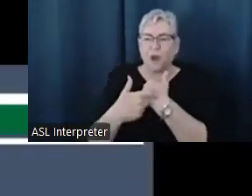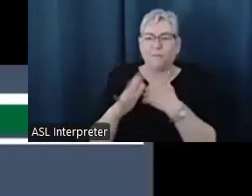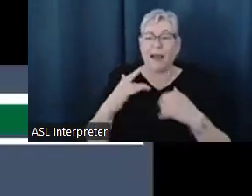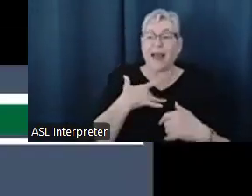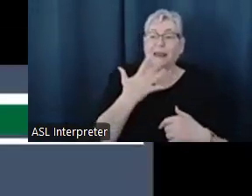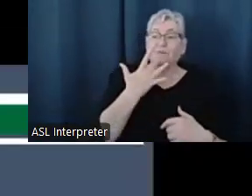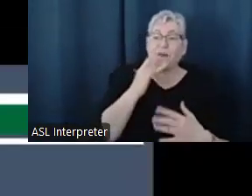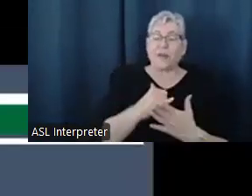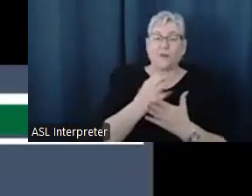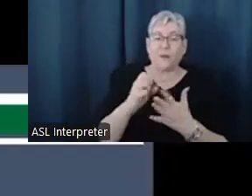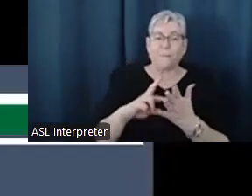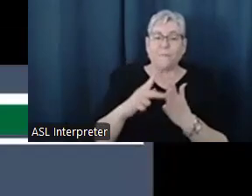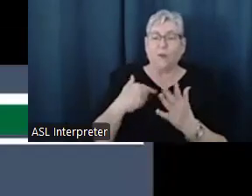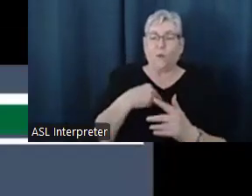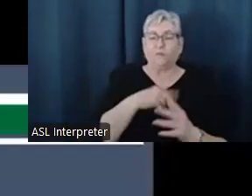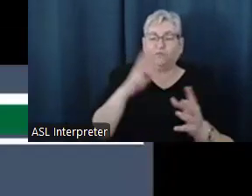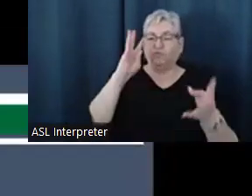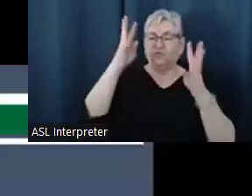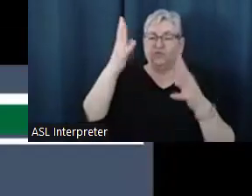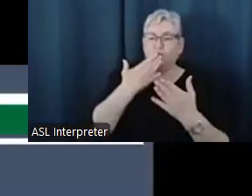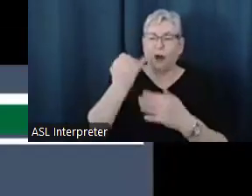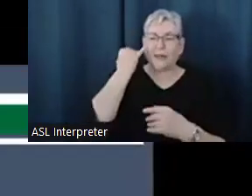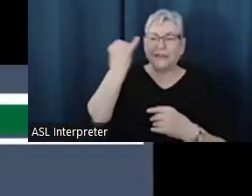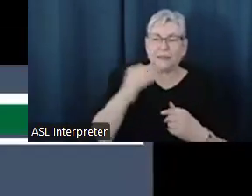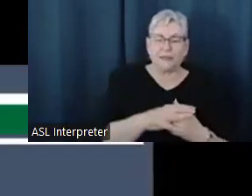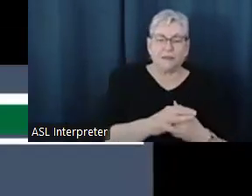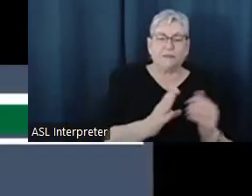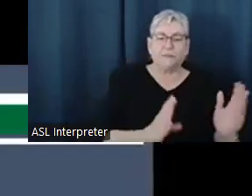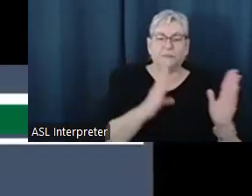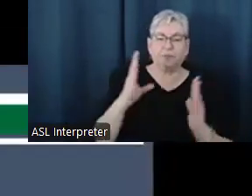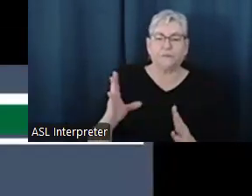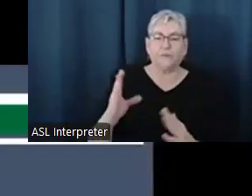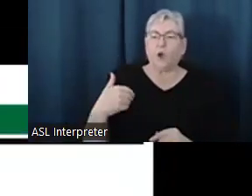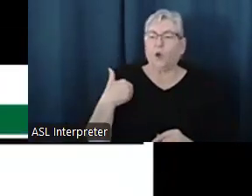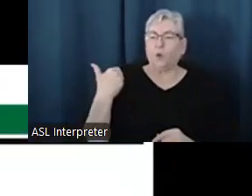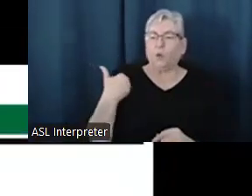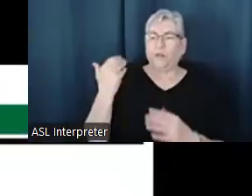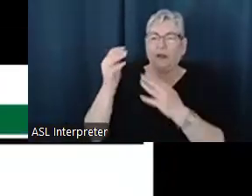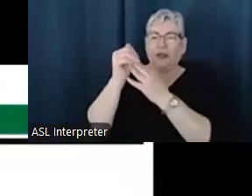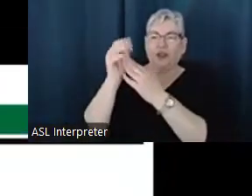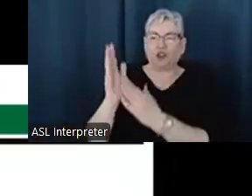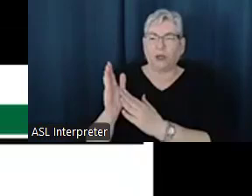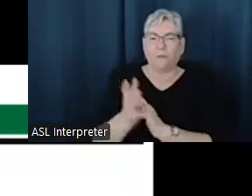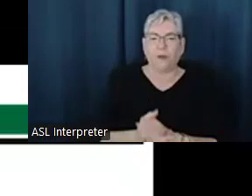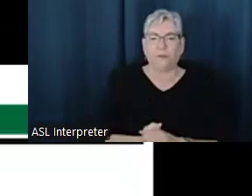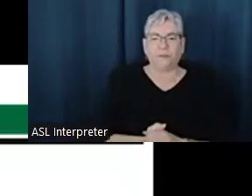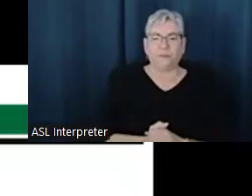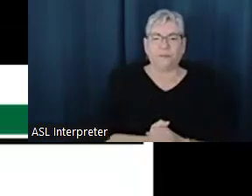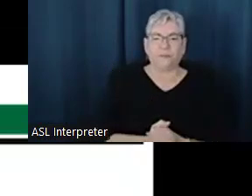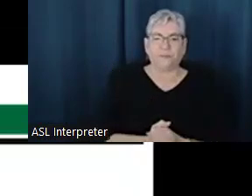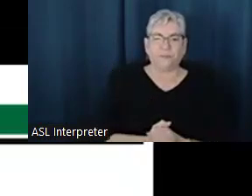coming up with good ideas. So we're gonna move on to the youth leadership. Go ahead. And I think we're only gonna do